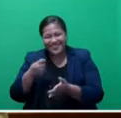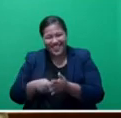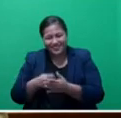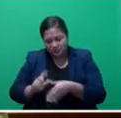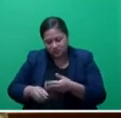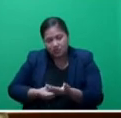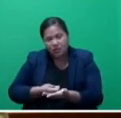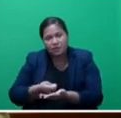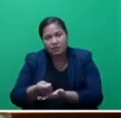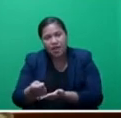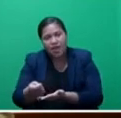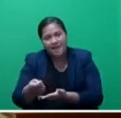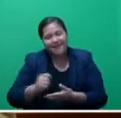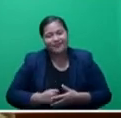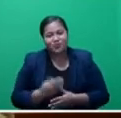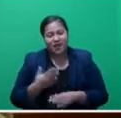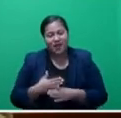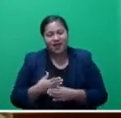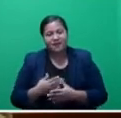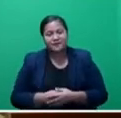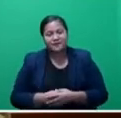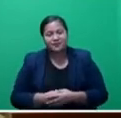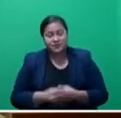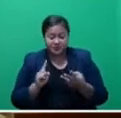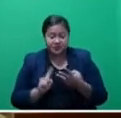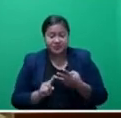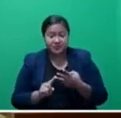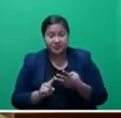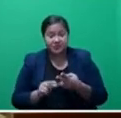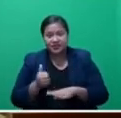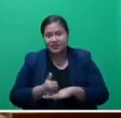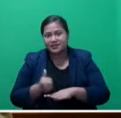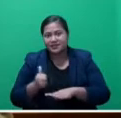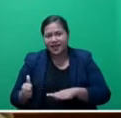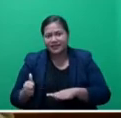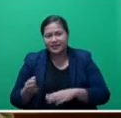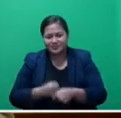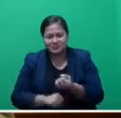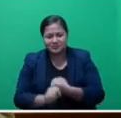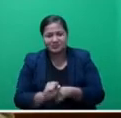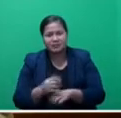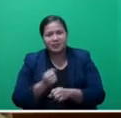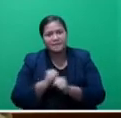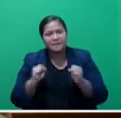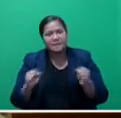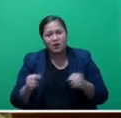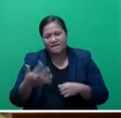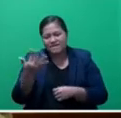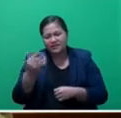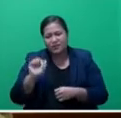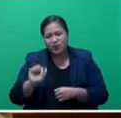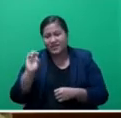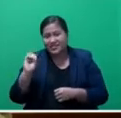Mr. Speaker, sir, this government has come into power with a truncated mandate of 50.02%.